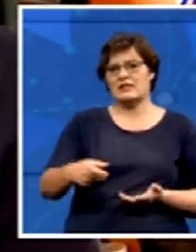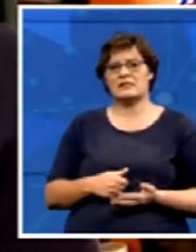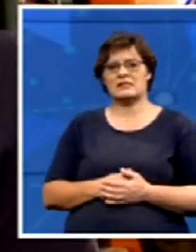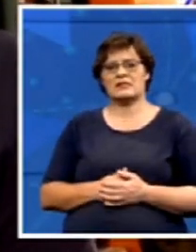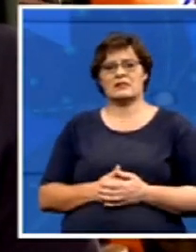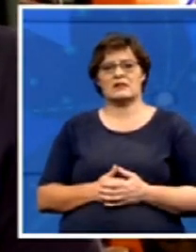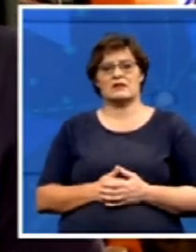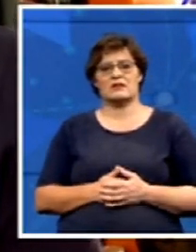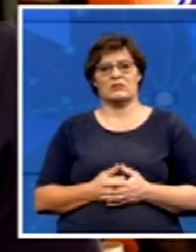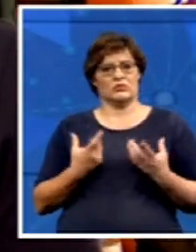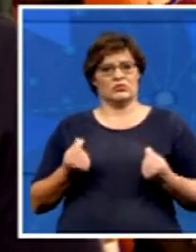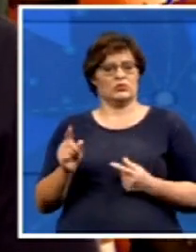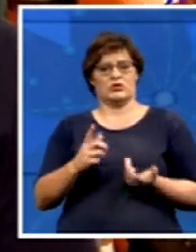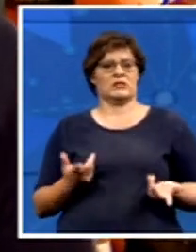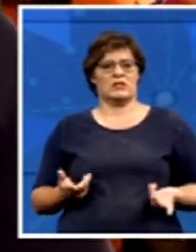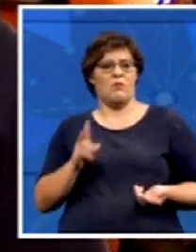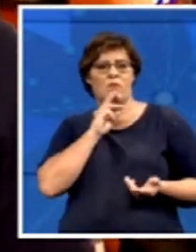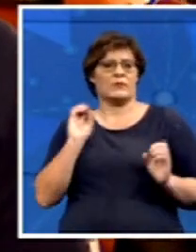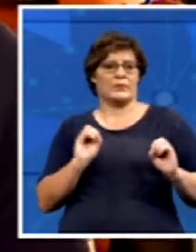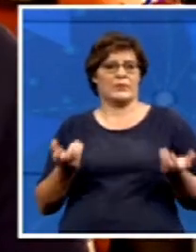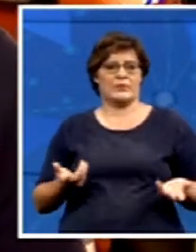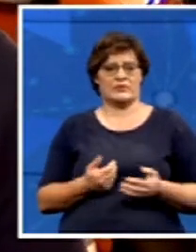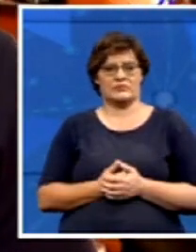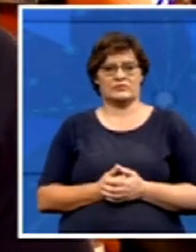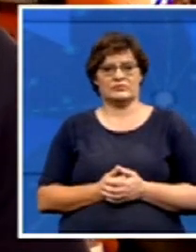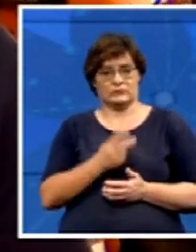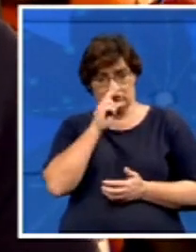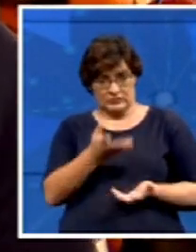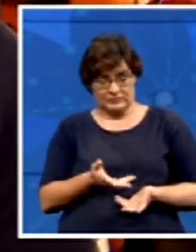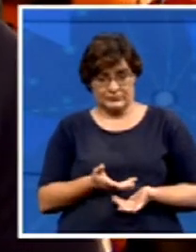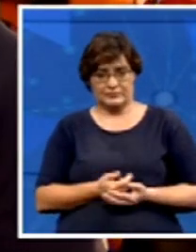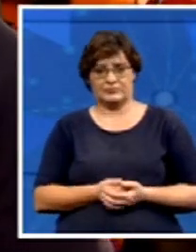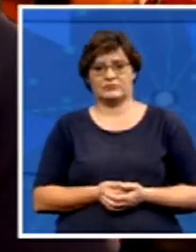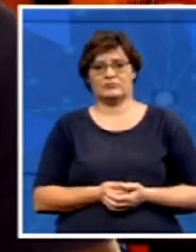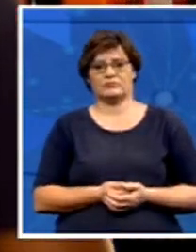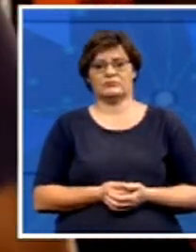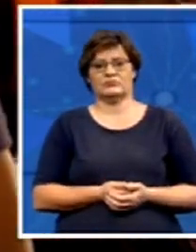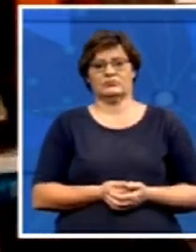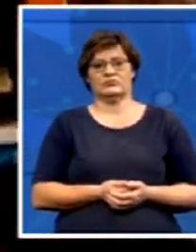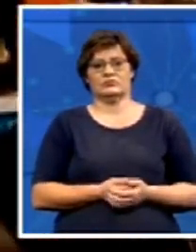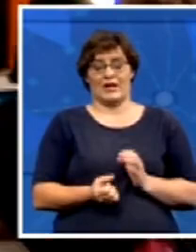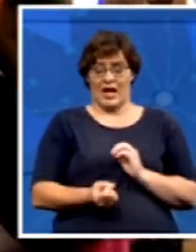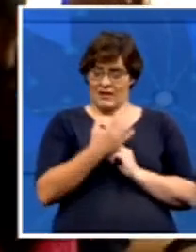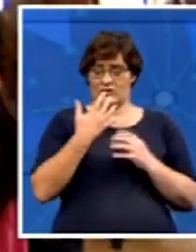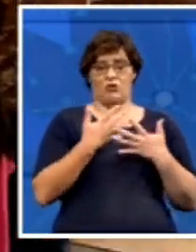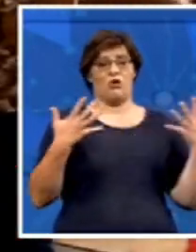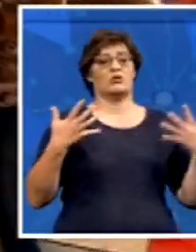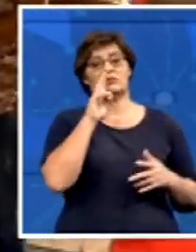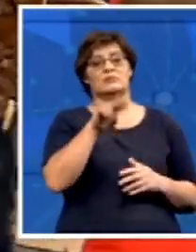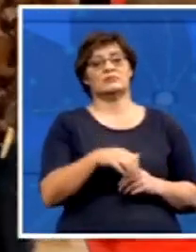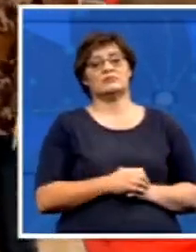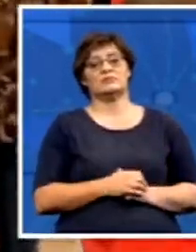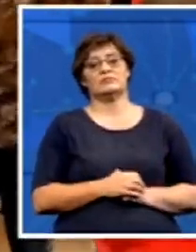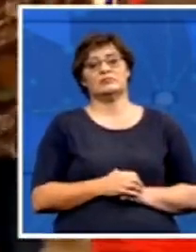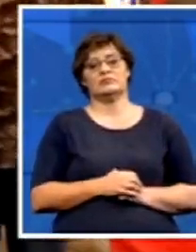without water? You see, it have affected us a lot. Yeah. That's what the situation is at this